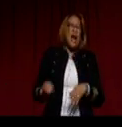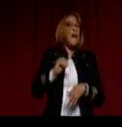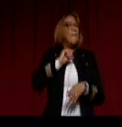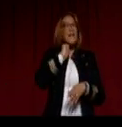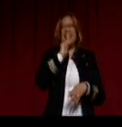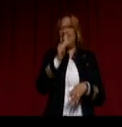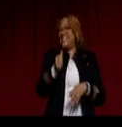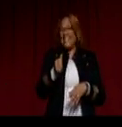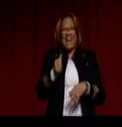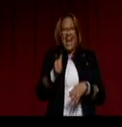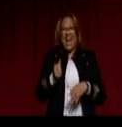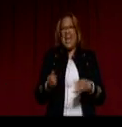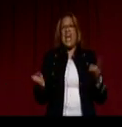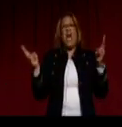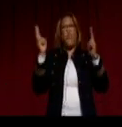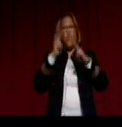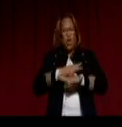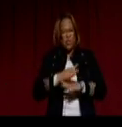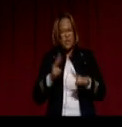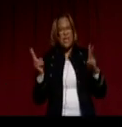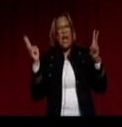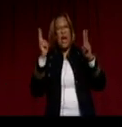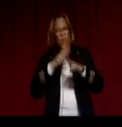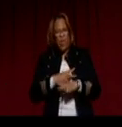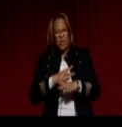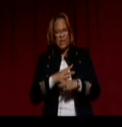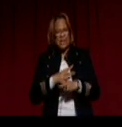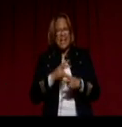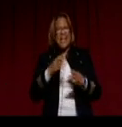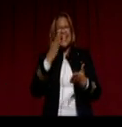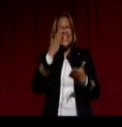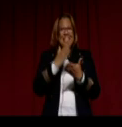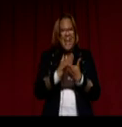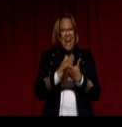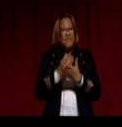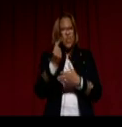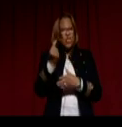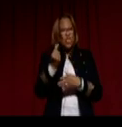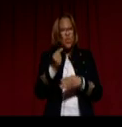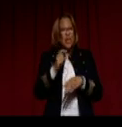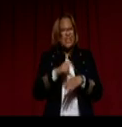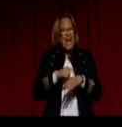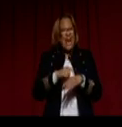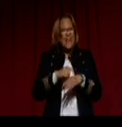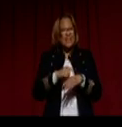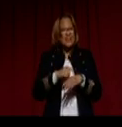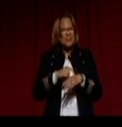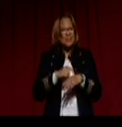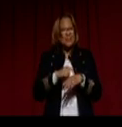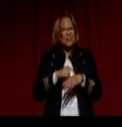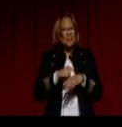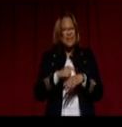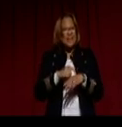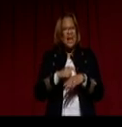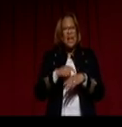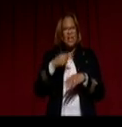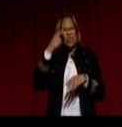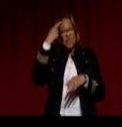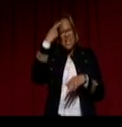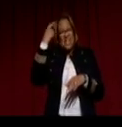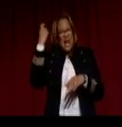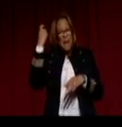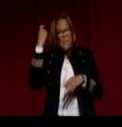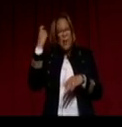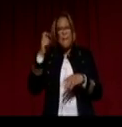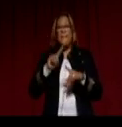and worse. And in fact, when it went away for a short period of time, this would have been from the summer to early fall,